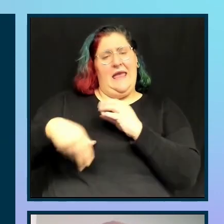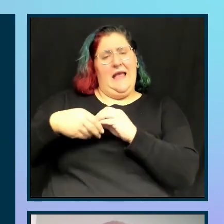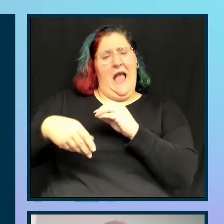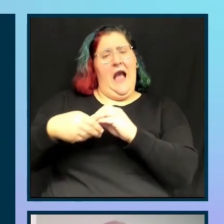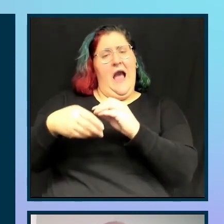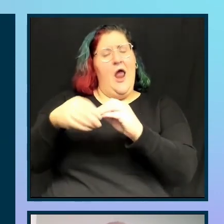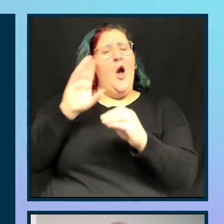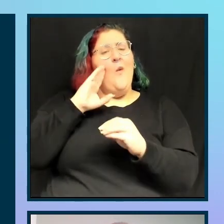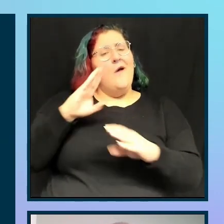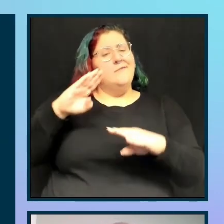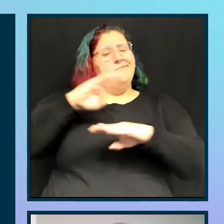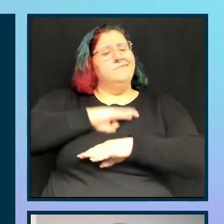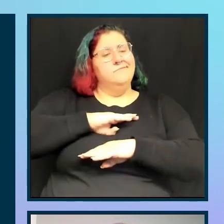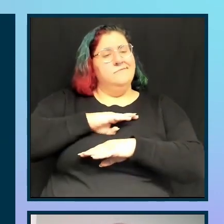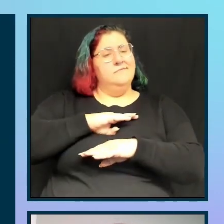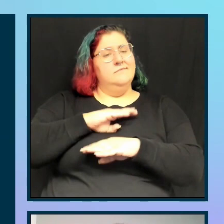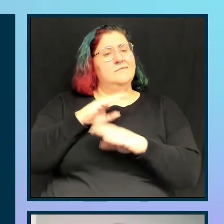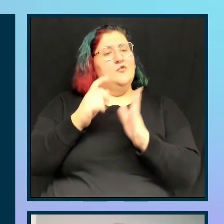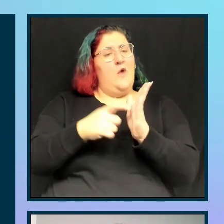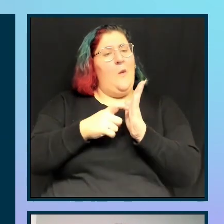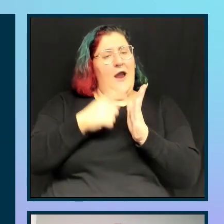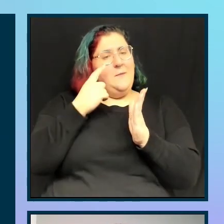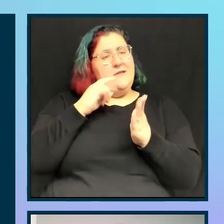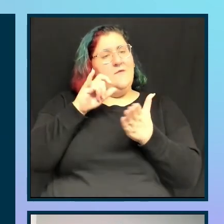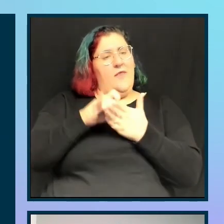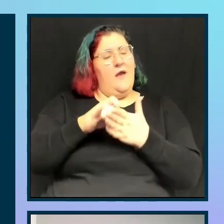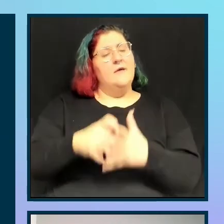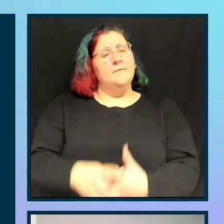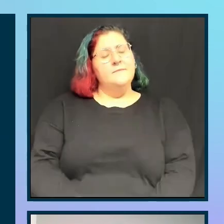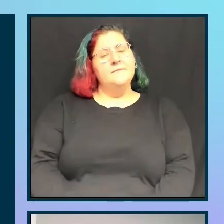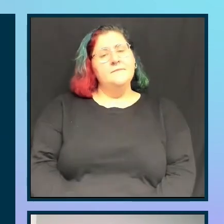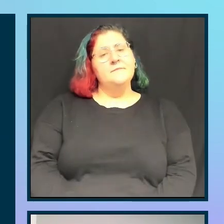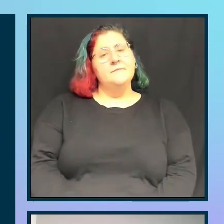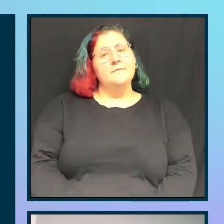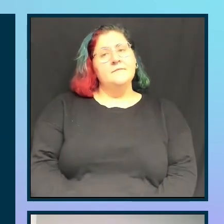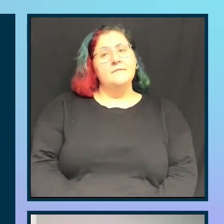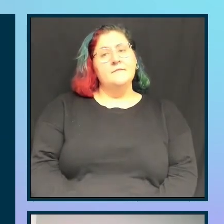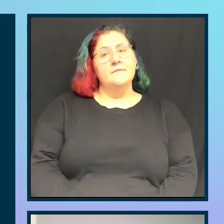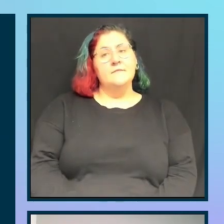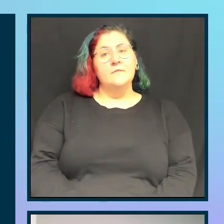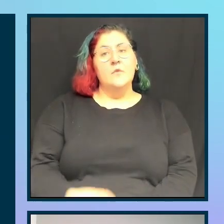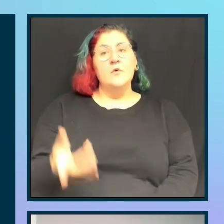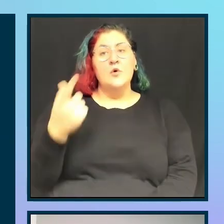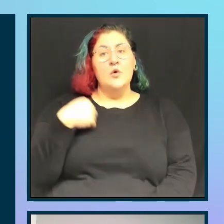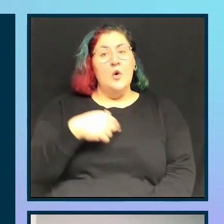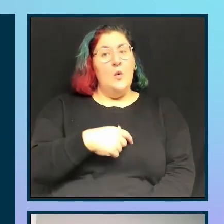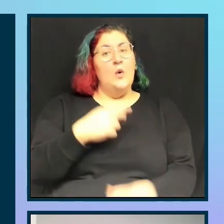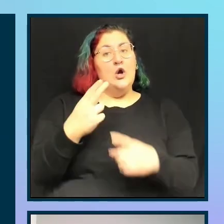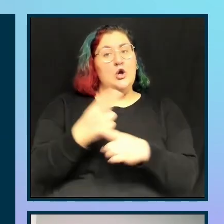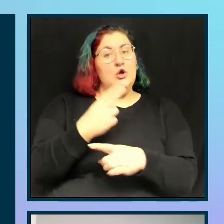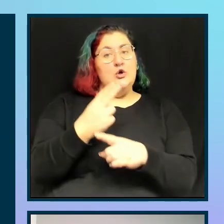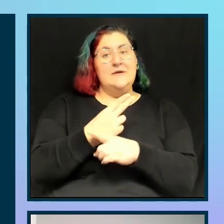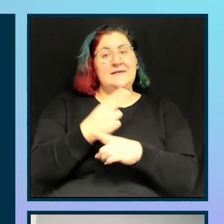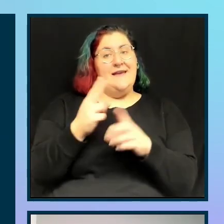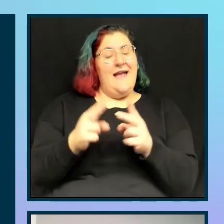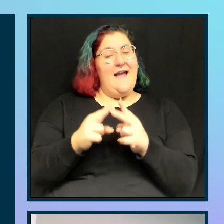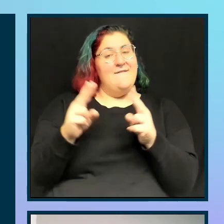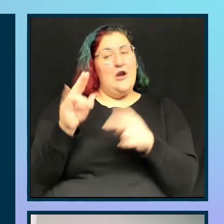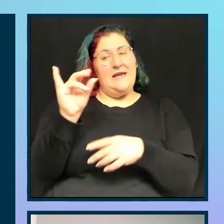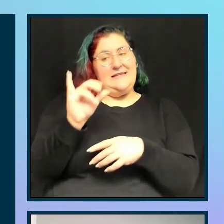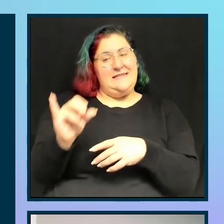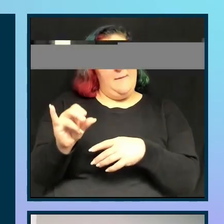the content that's underneath of that image. And as I mentioned, we're using a very similar set of QA